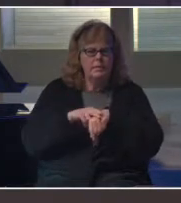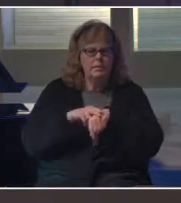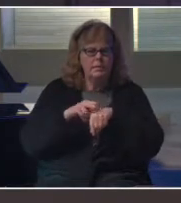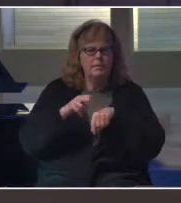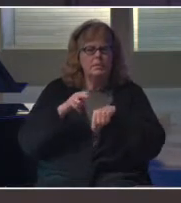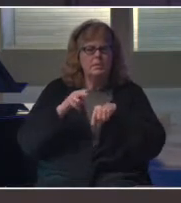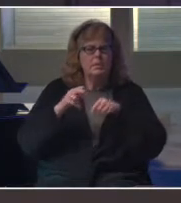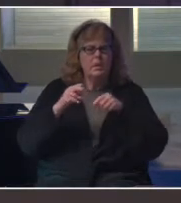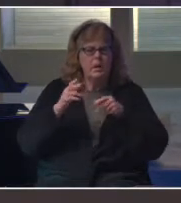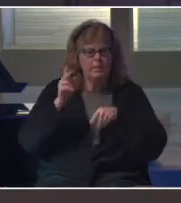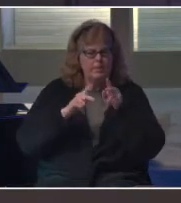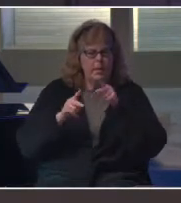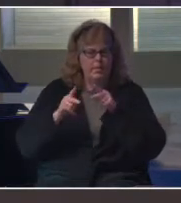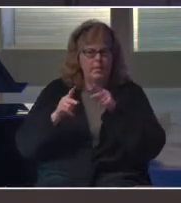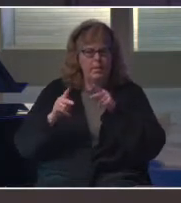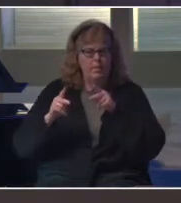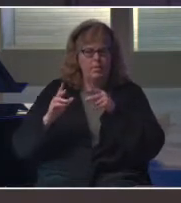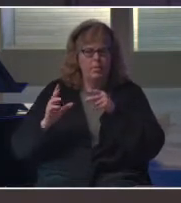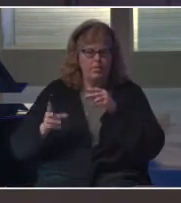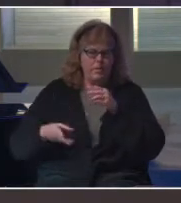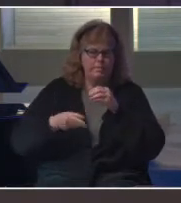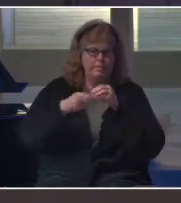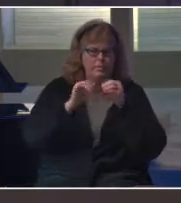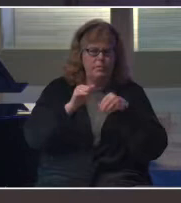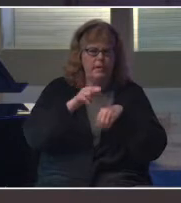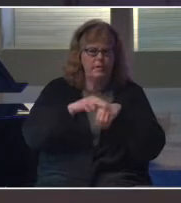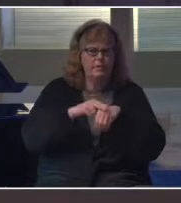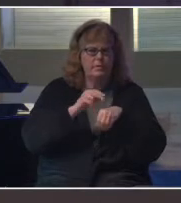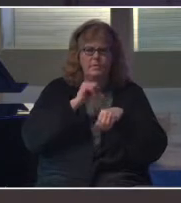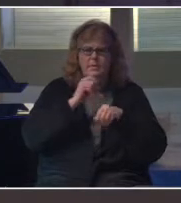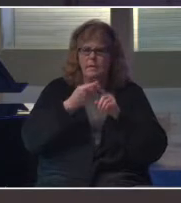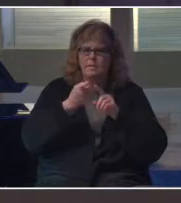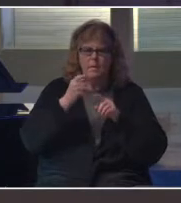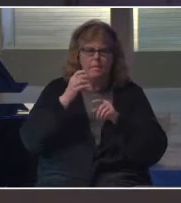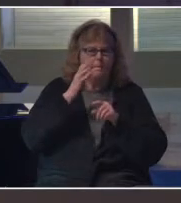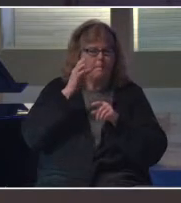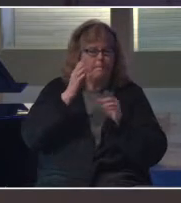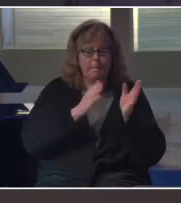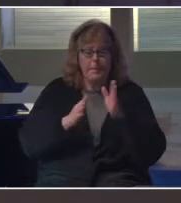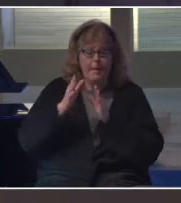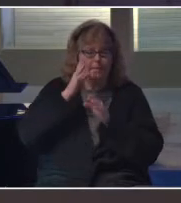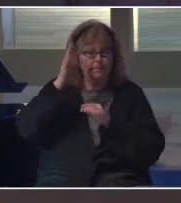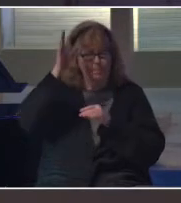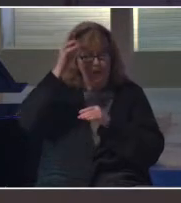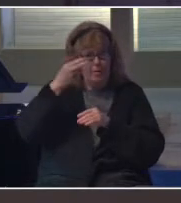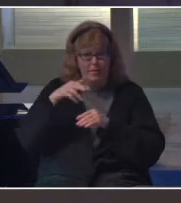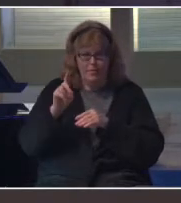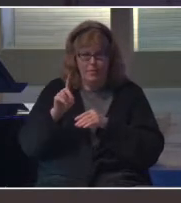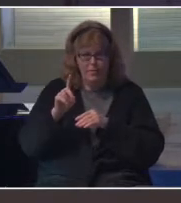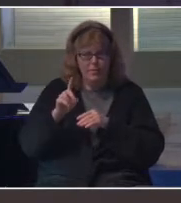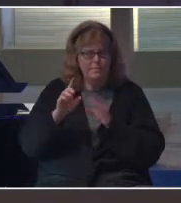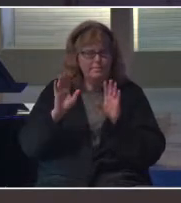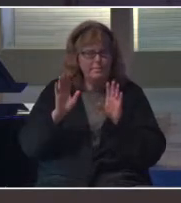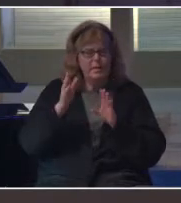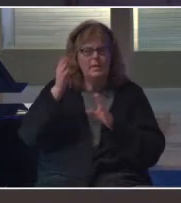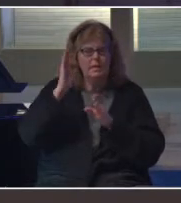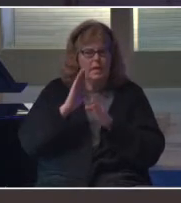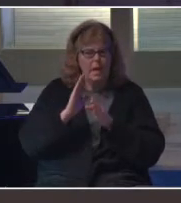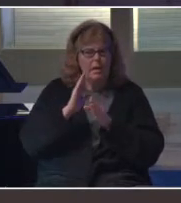people who have been grafted into that nation was not a result of Planned Parenthood, but rather God's